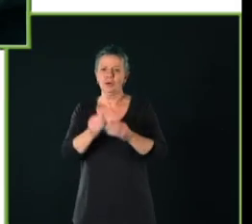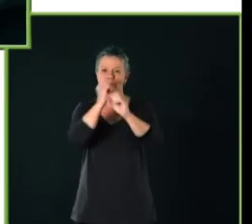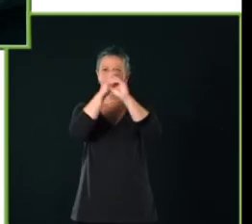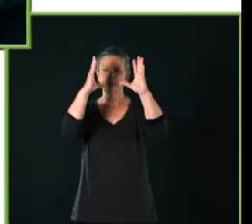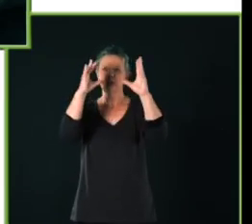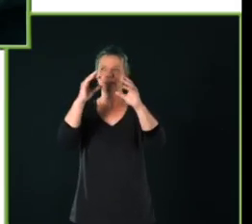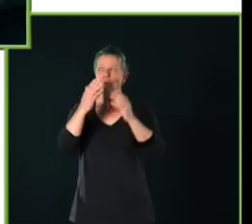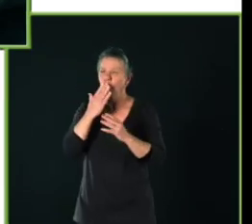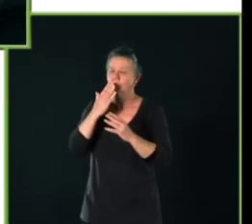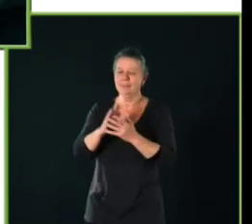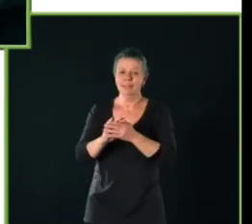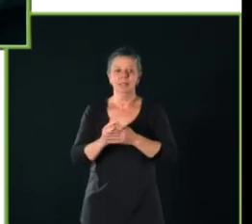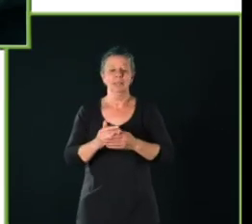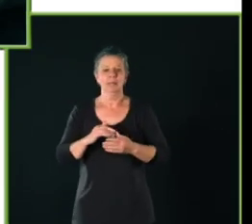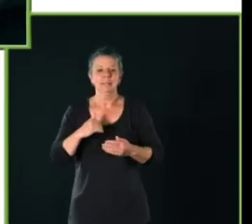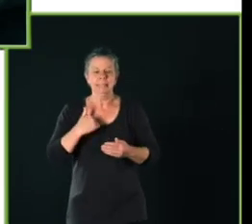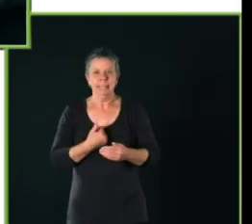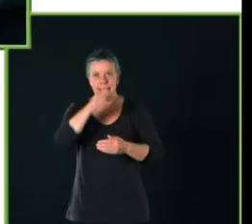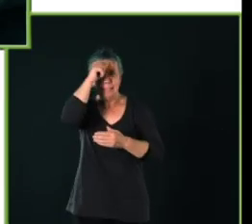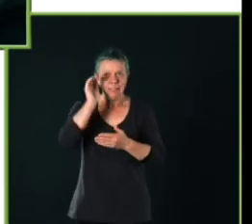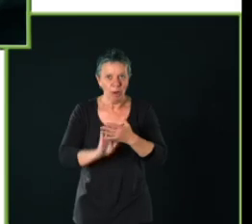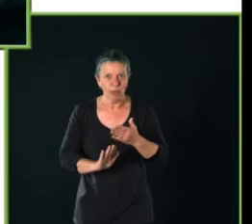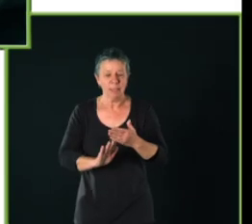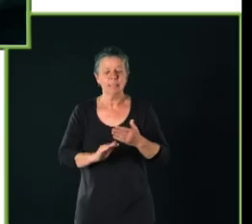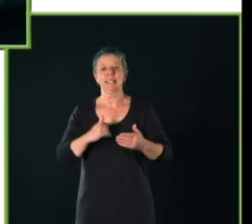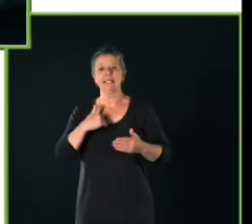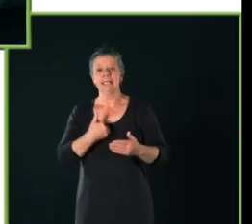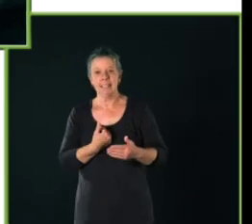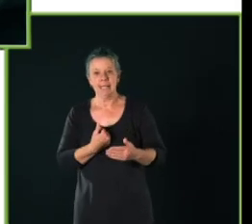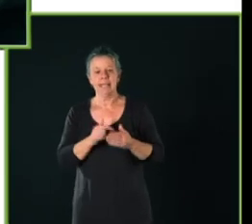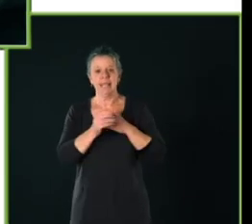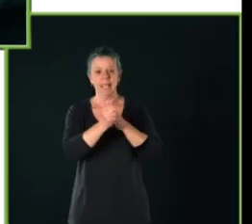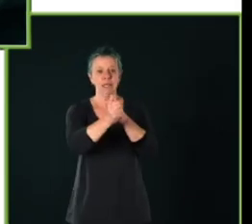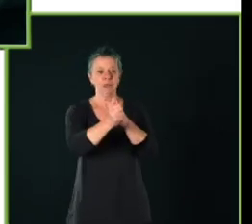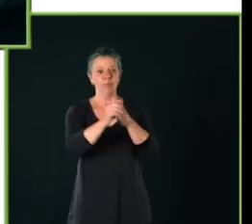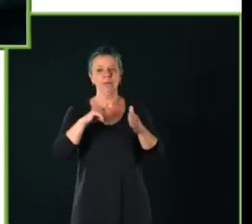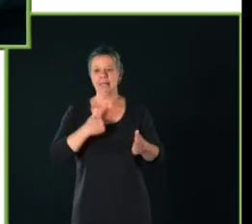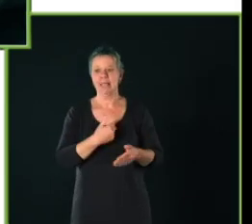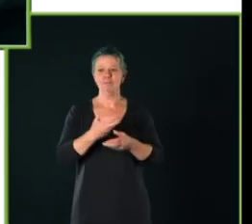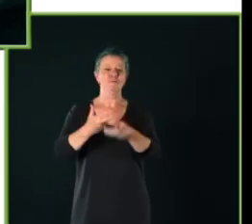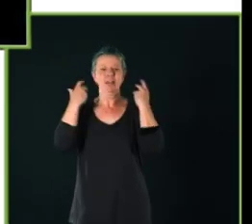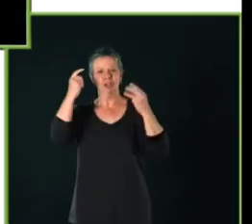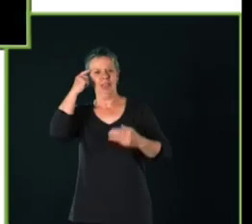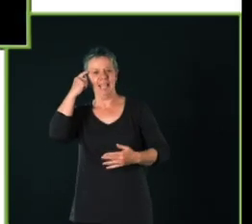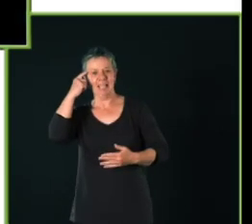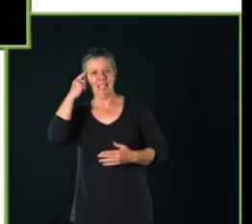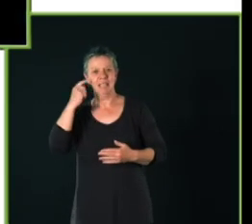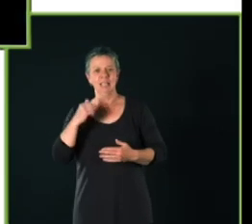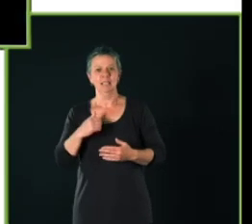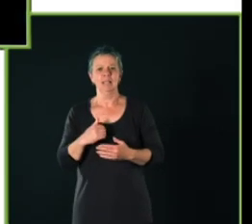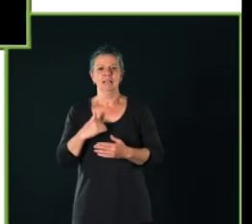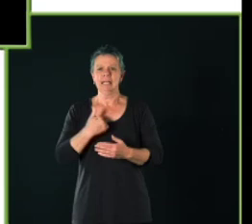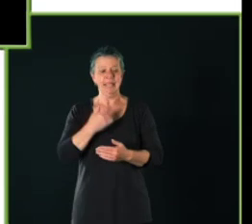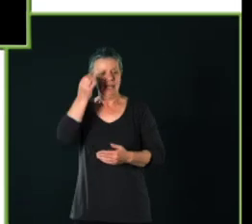You need that experience, you need the leadership, and you need fresh thinking. You need to take the council outside